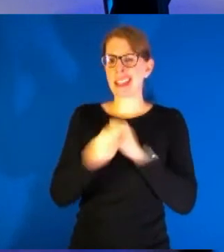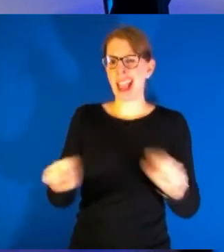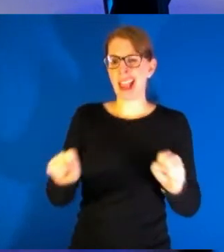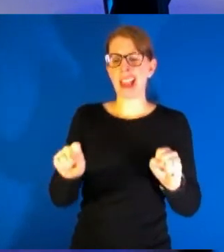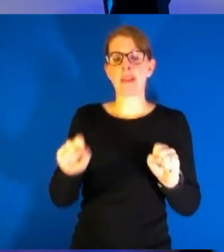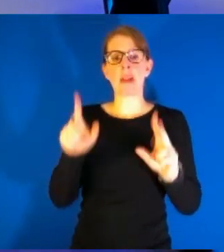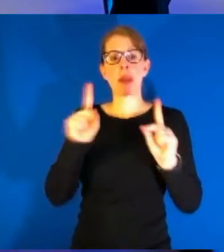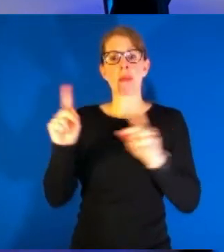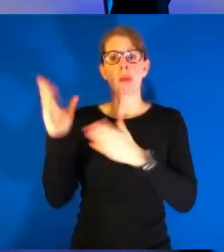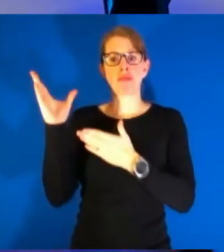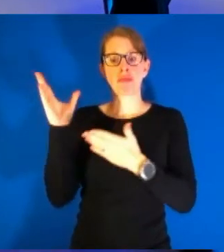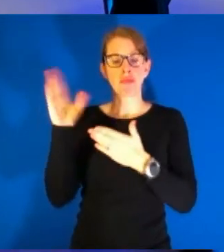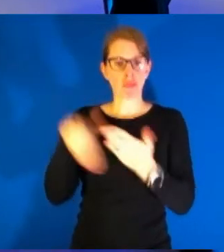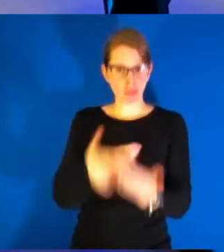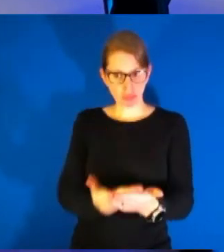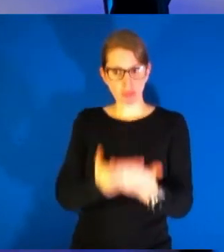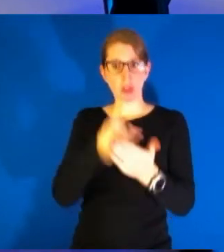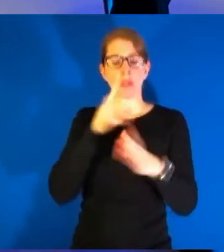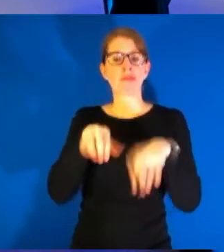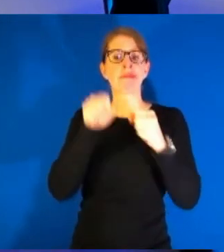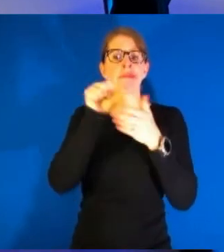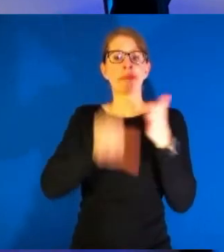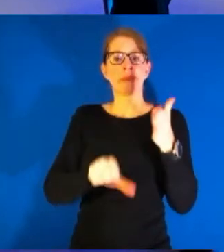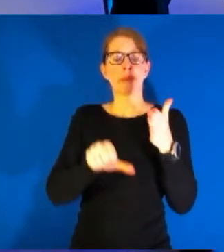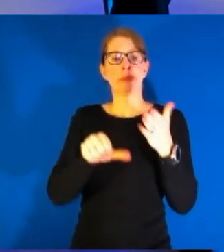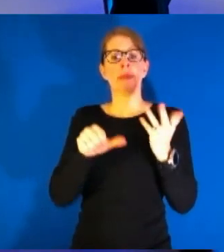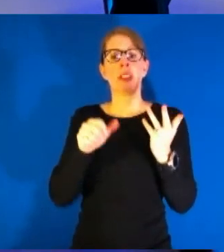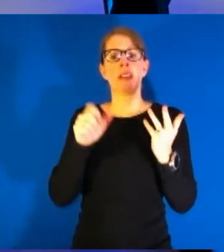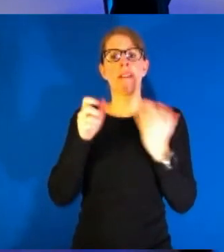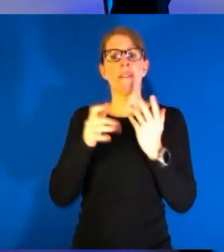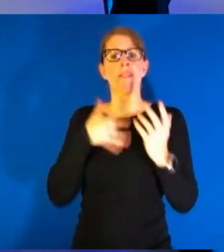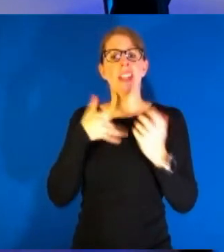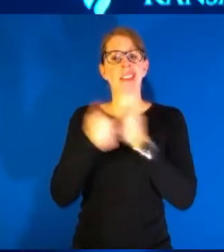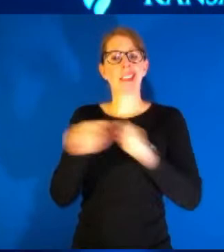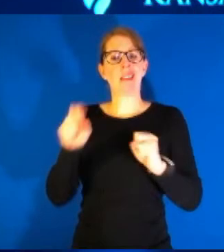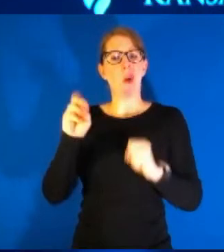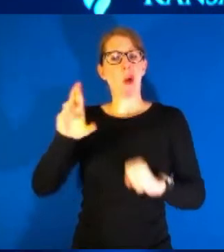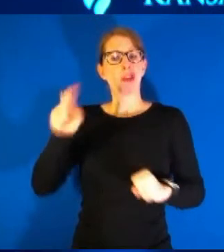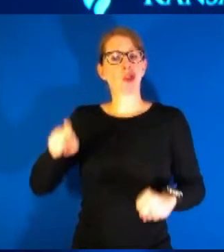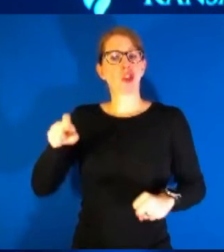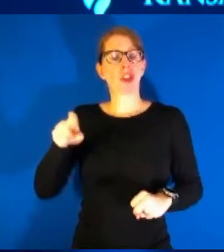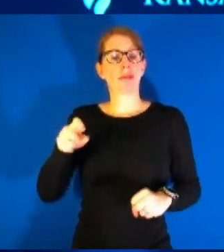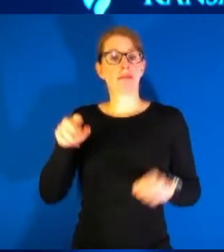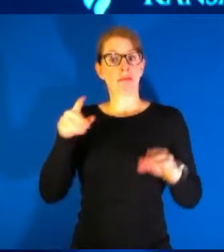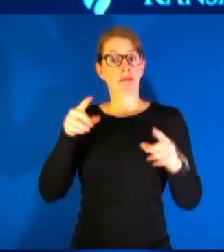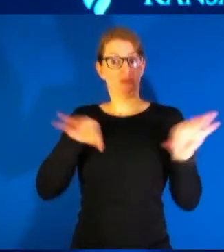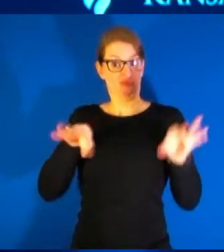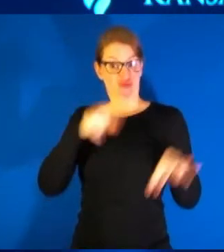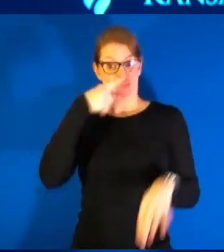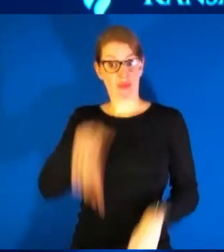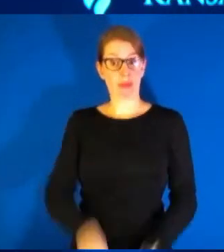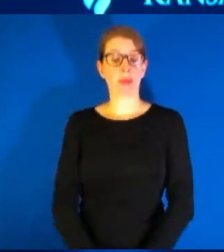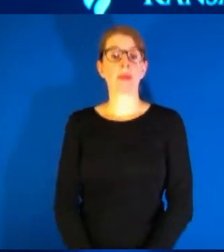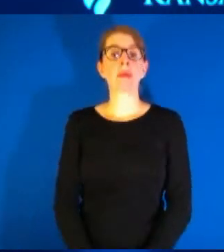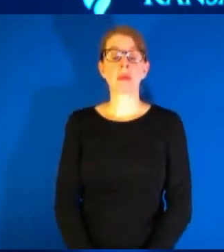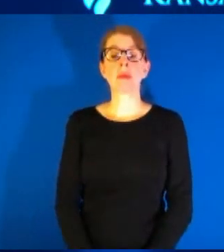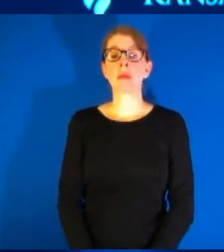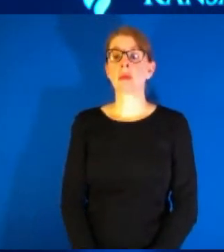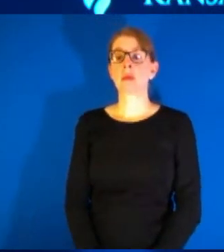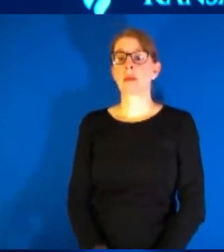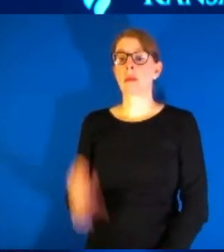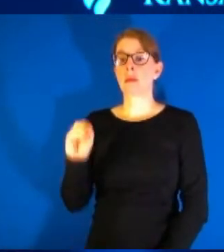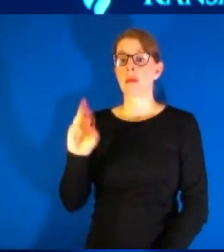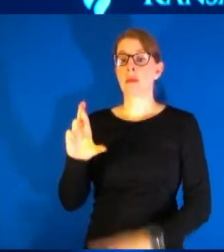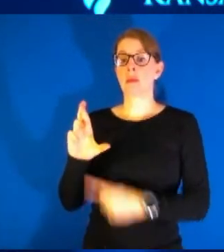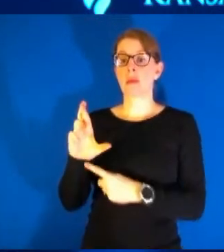surgeries and procedures should feel safe inside an OR. Yeah, it's the ORs and procedural areas has always been the area that is